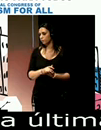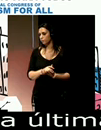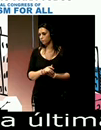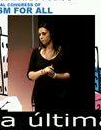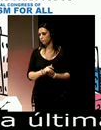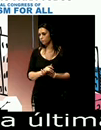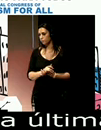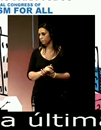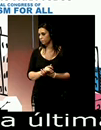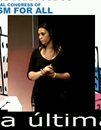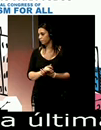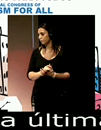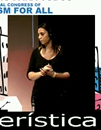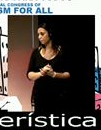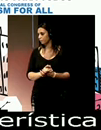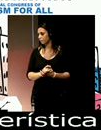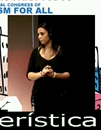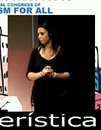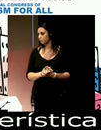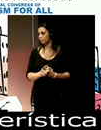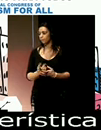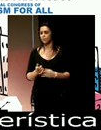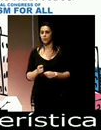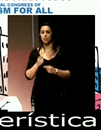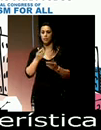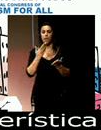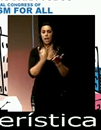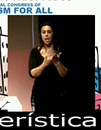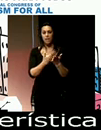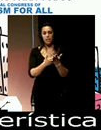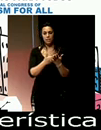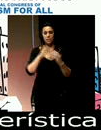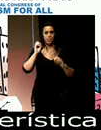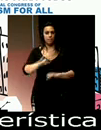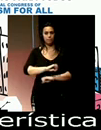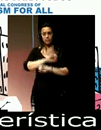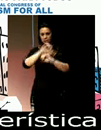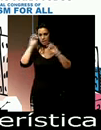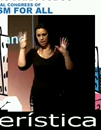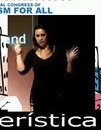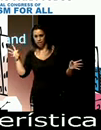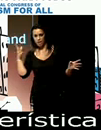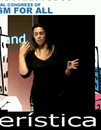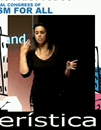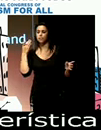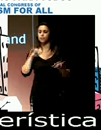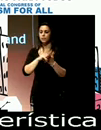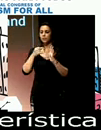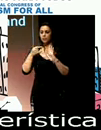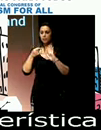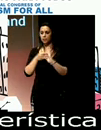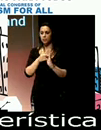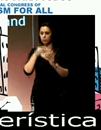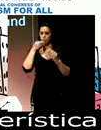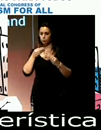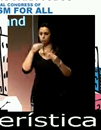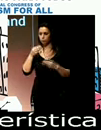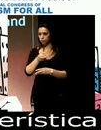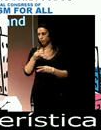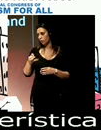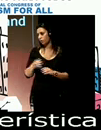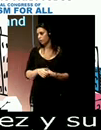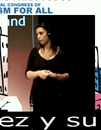stability and accuracy of the system, while maintaining such as a simplicity of use that even